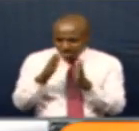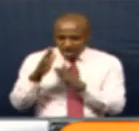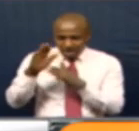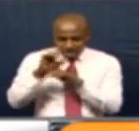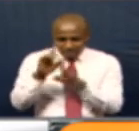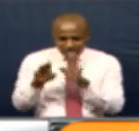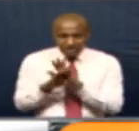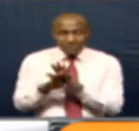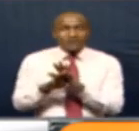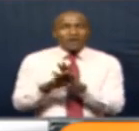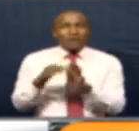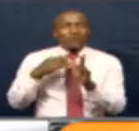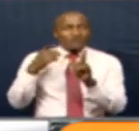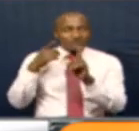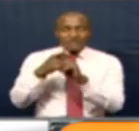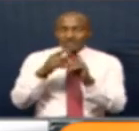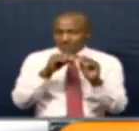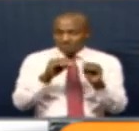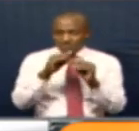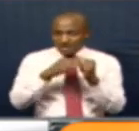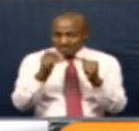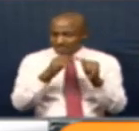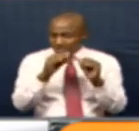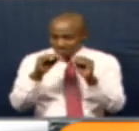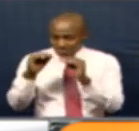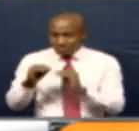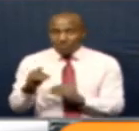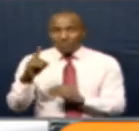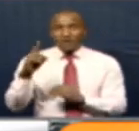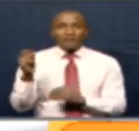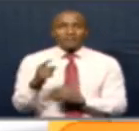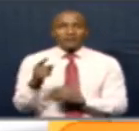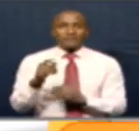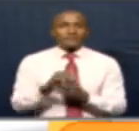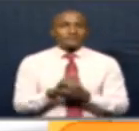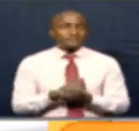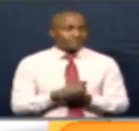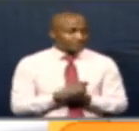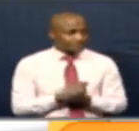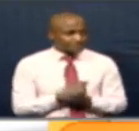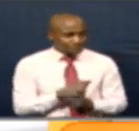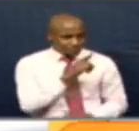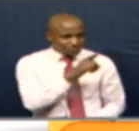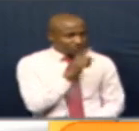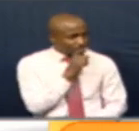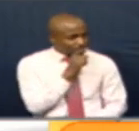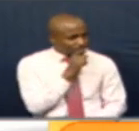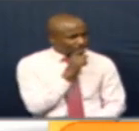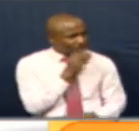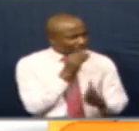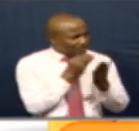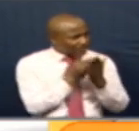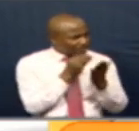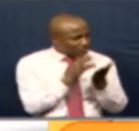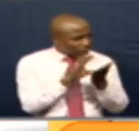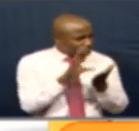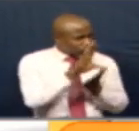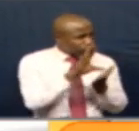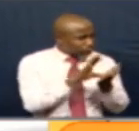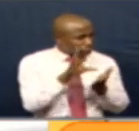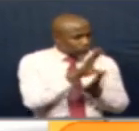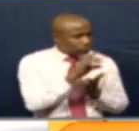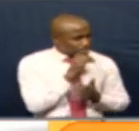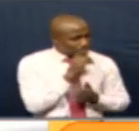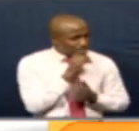we have a target of moving from 9 months to 1 month. Okay. Let's just talk about financing a little more in depth. And there's